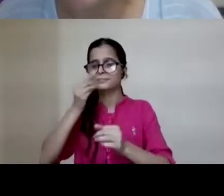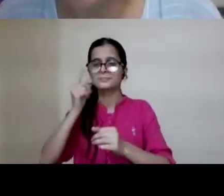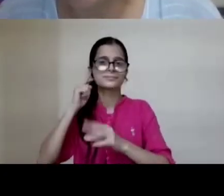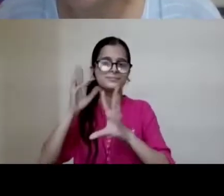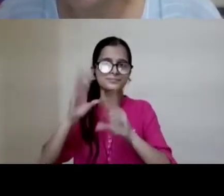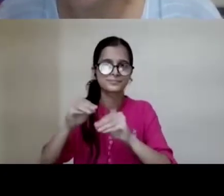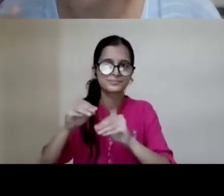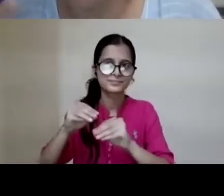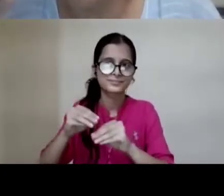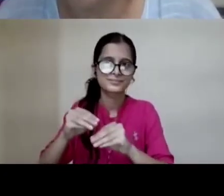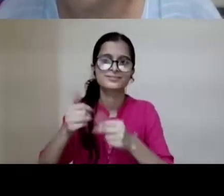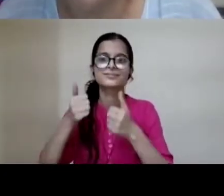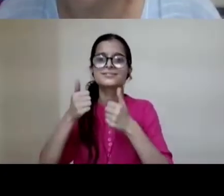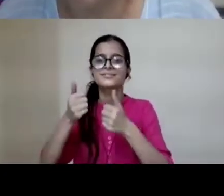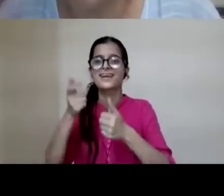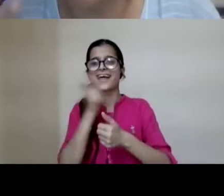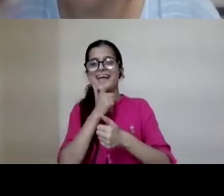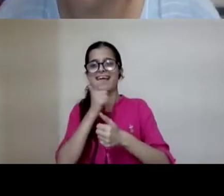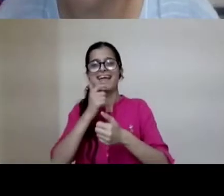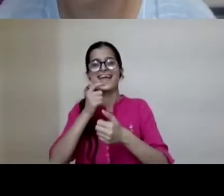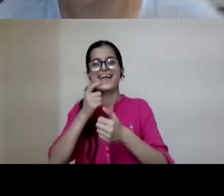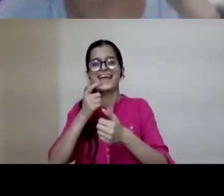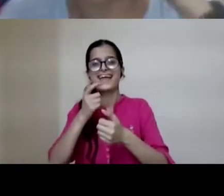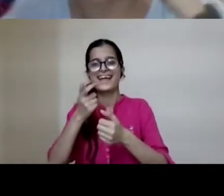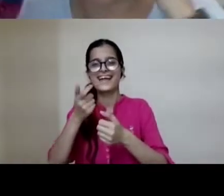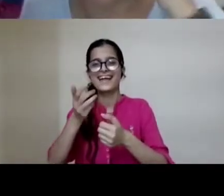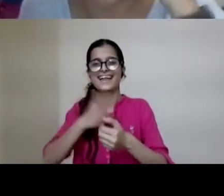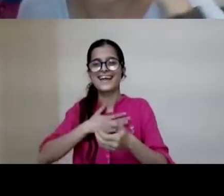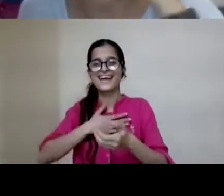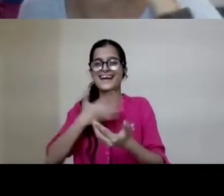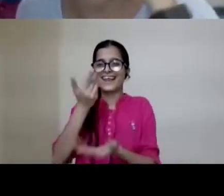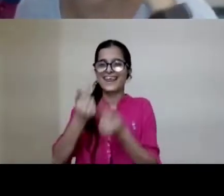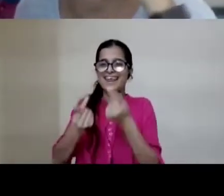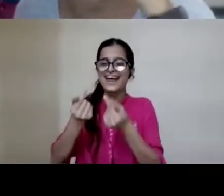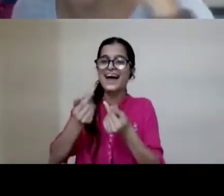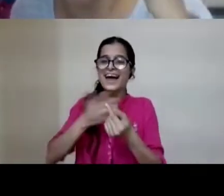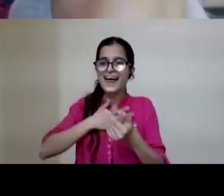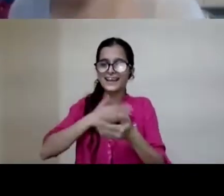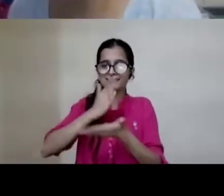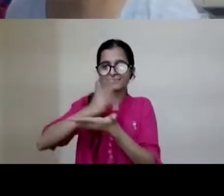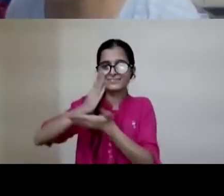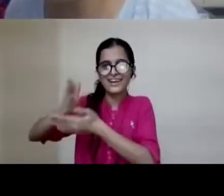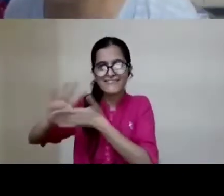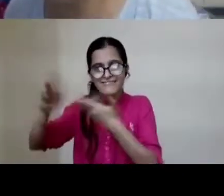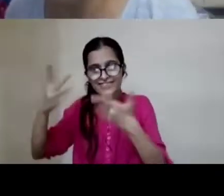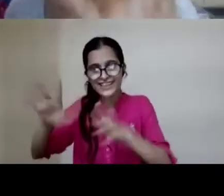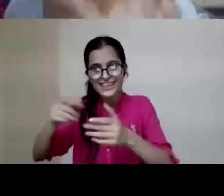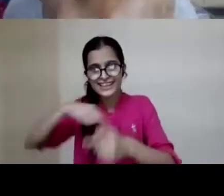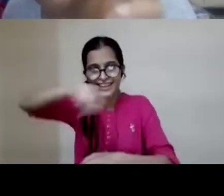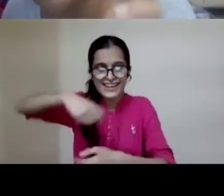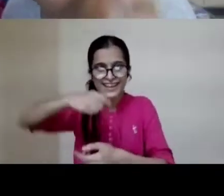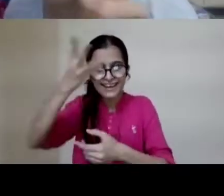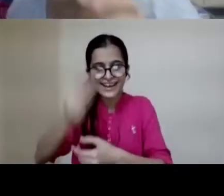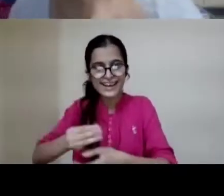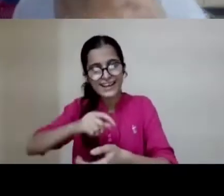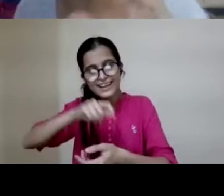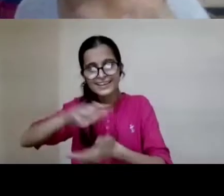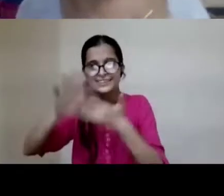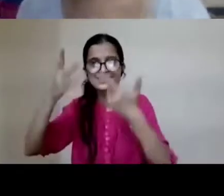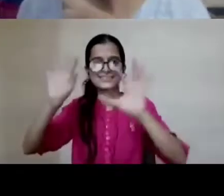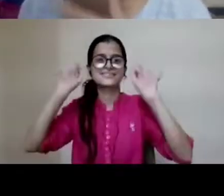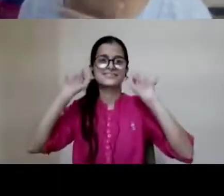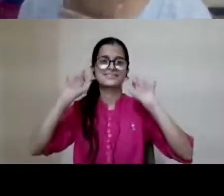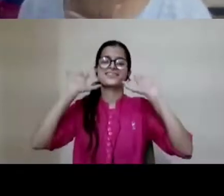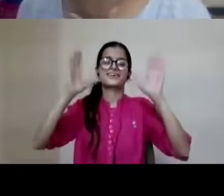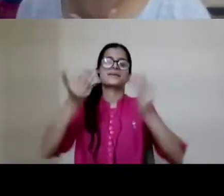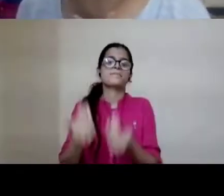Okay, so we've got the dinner done. Palak and Pyaas both have come, so it's good. So the thing somewhere is this,